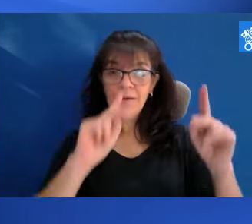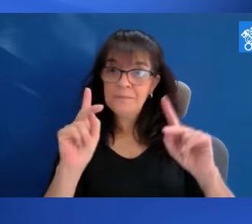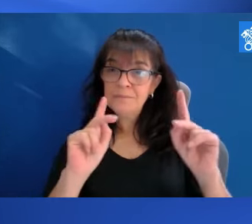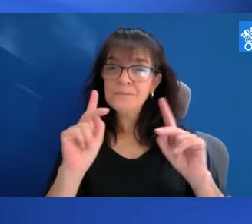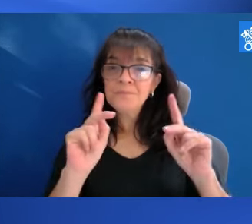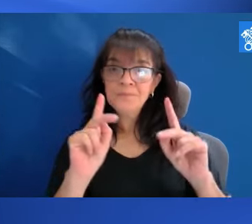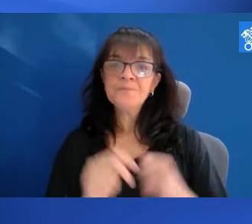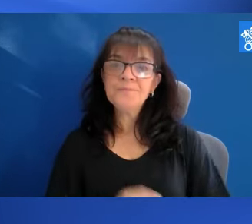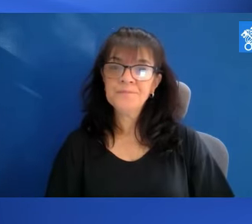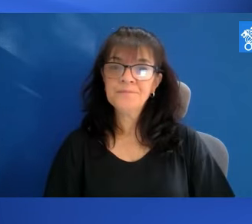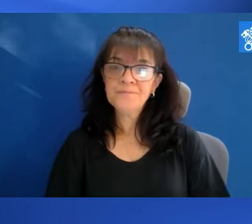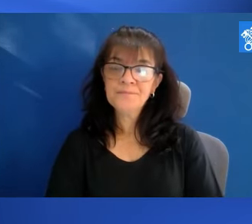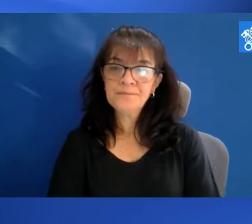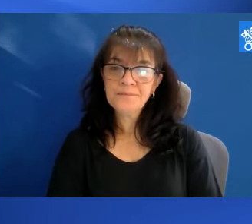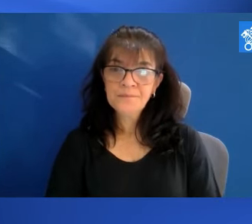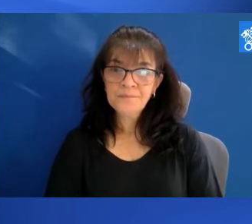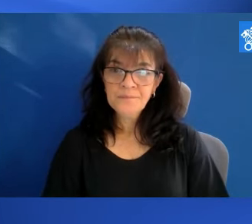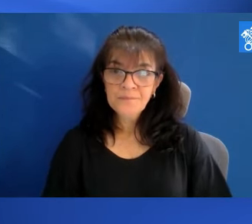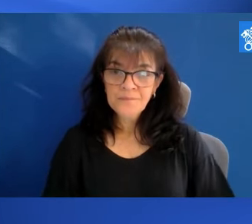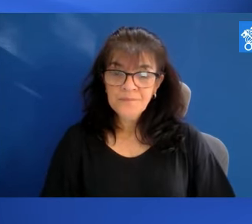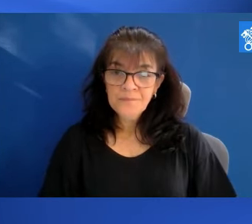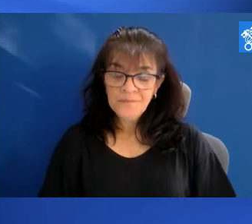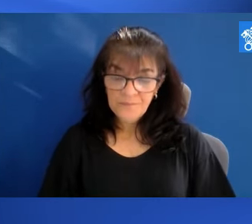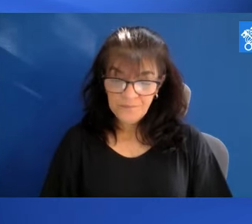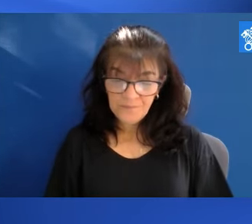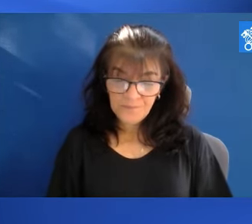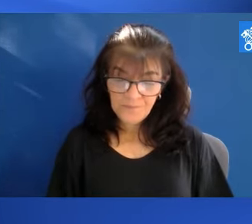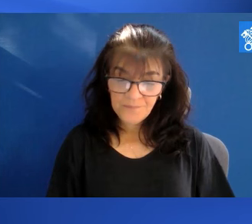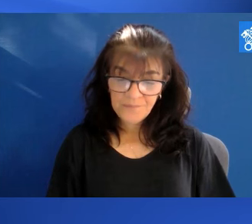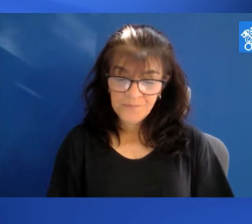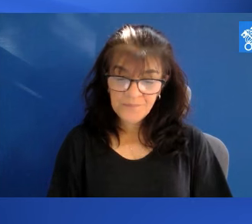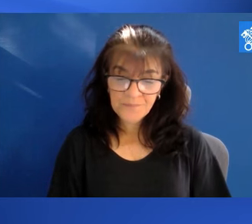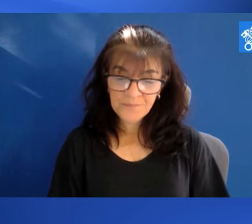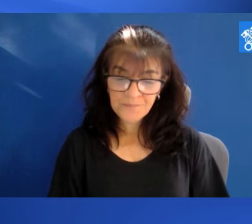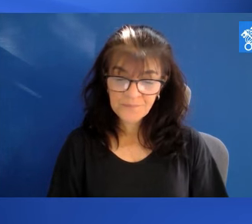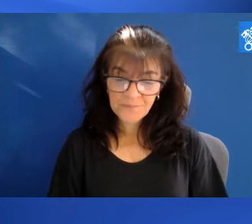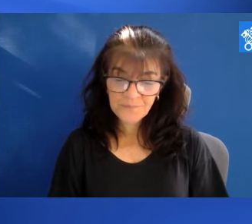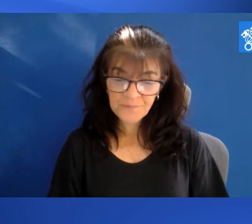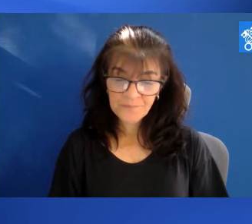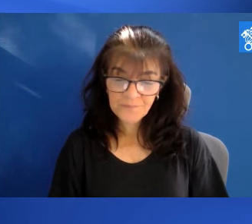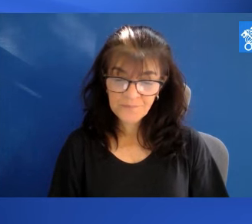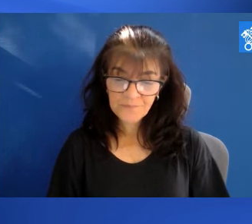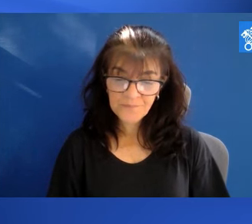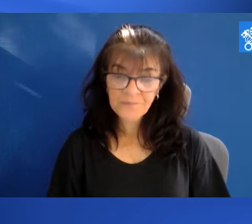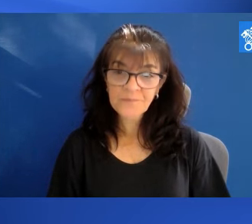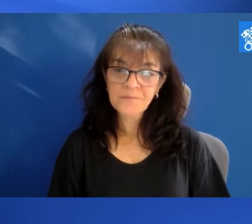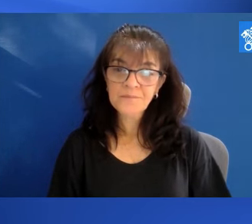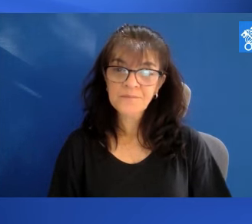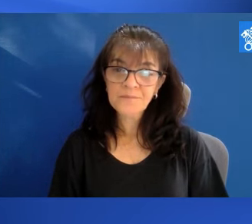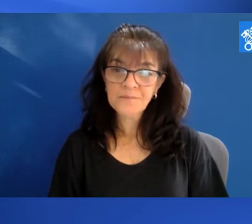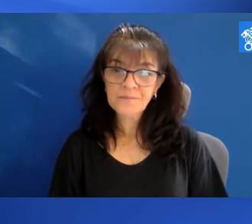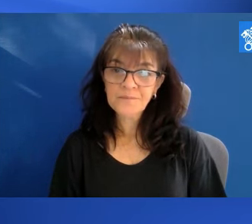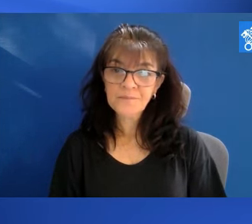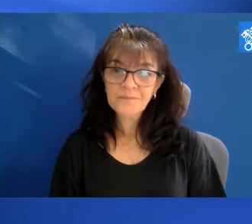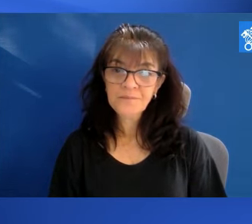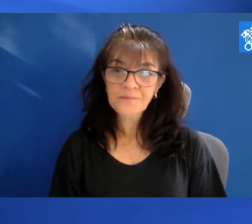alla Madre di Dio, impariamo da lei l'umiltà, perché l'Onnipotente possa compiere grandi